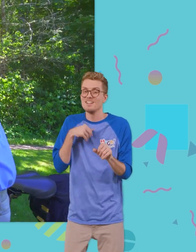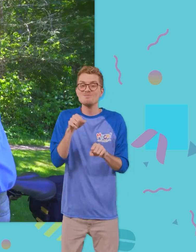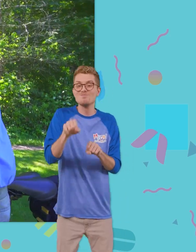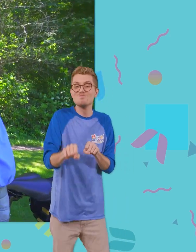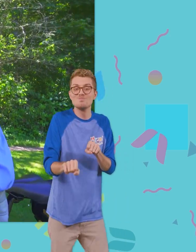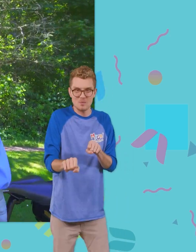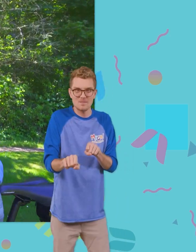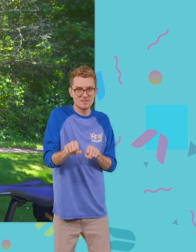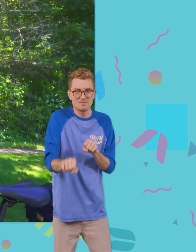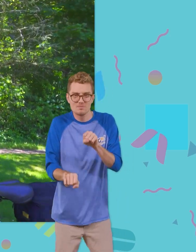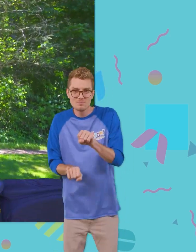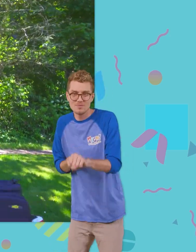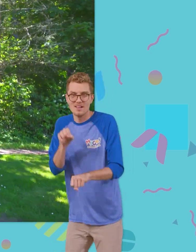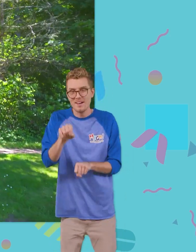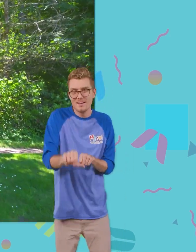let's take it for a ride.